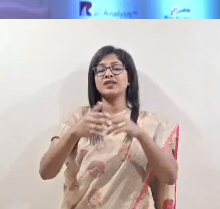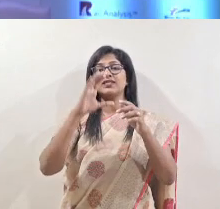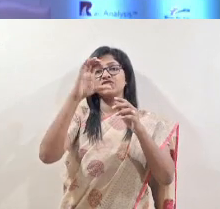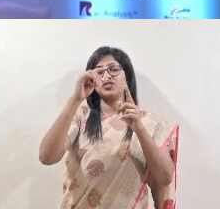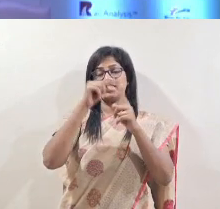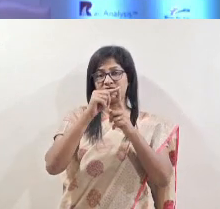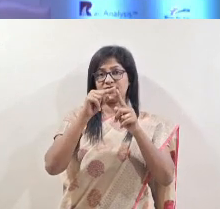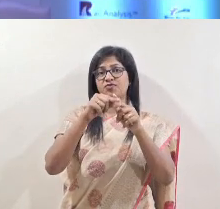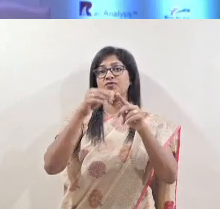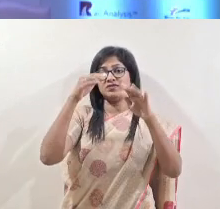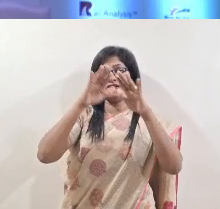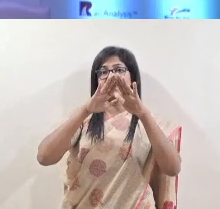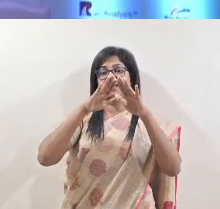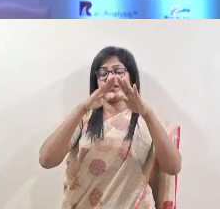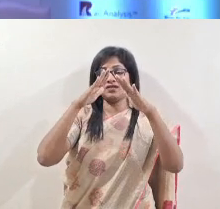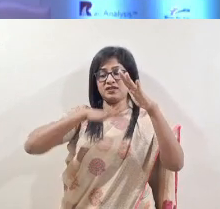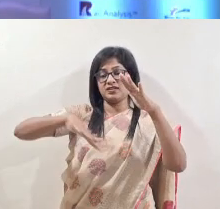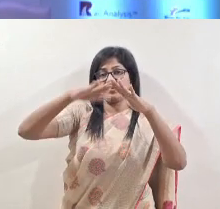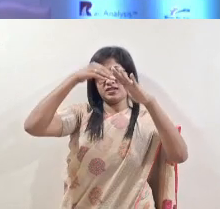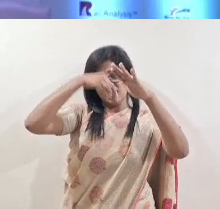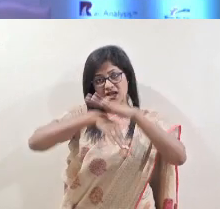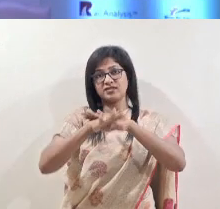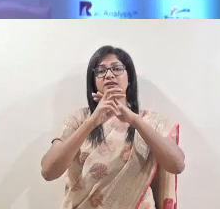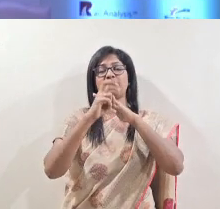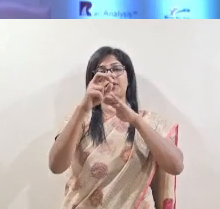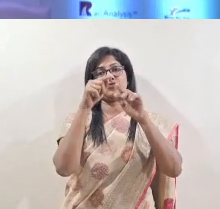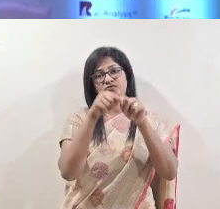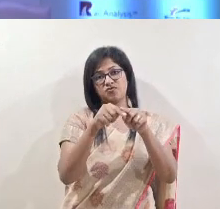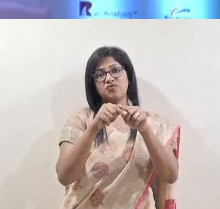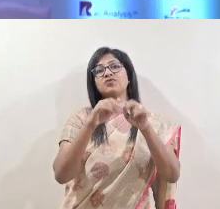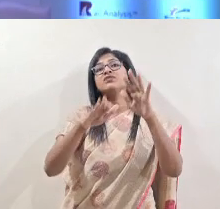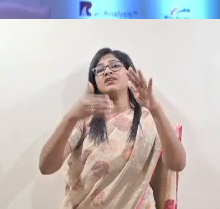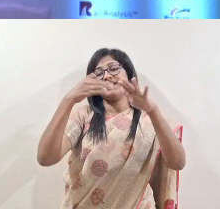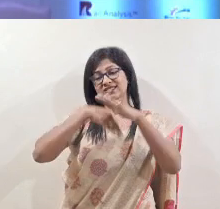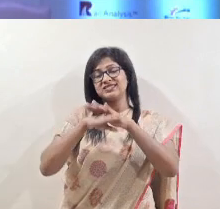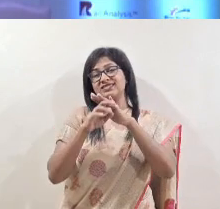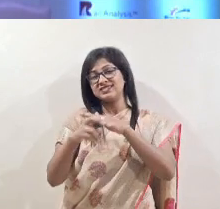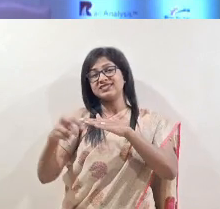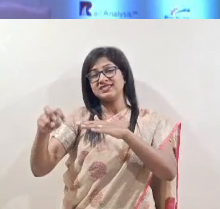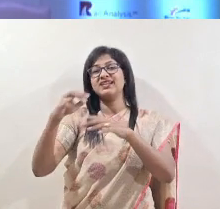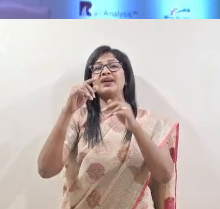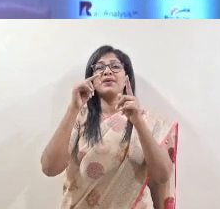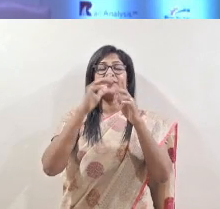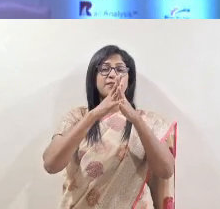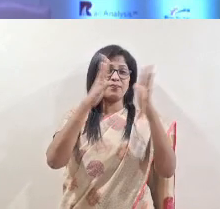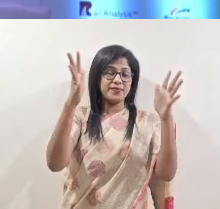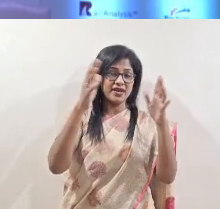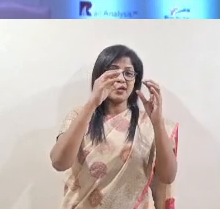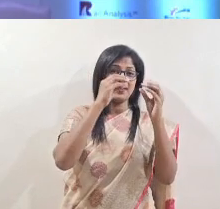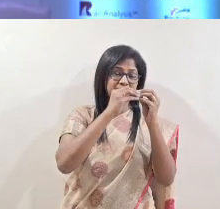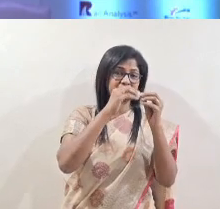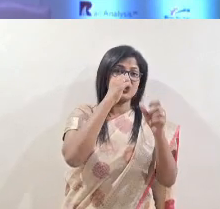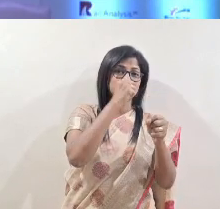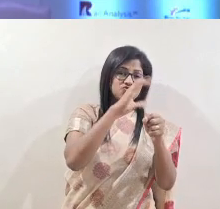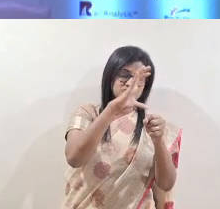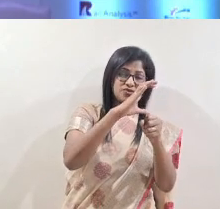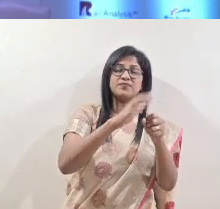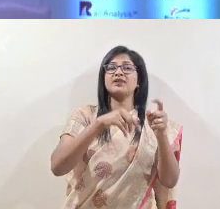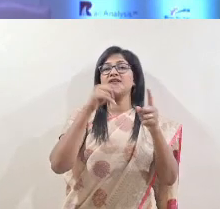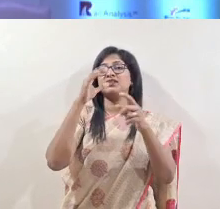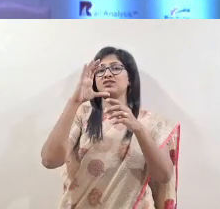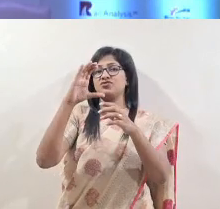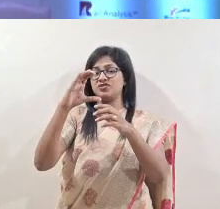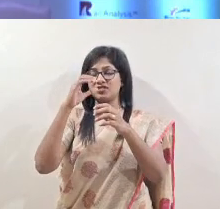also an underground metro station. After that, underground metro station were constructed like Badi Chaupa, Choti Chaupa, and these are the market areas.